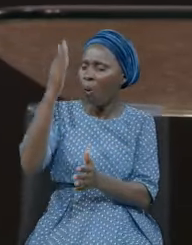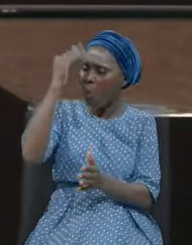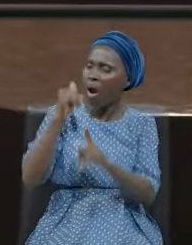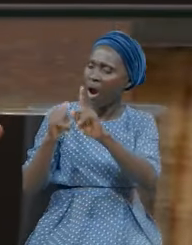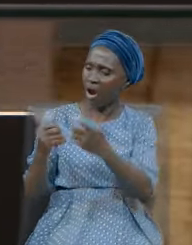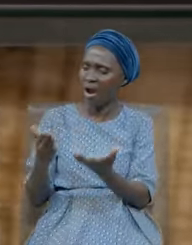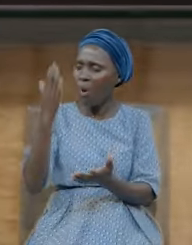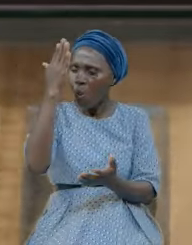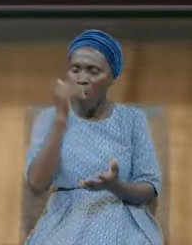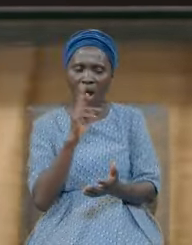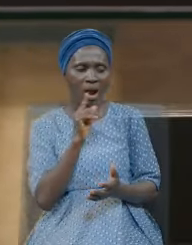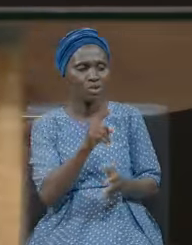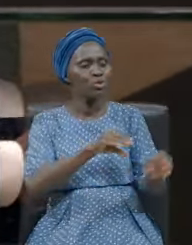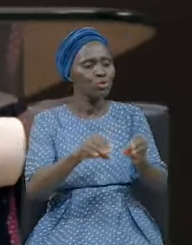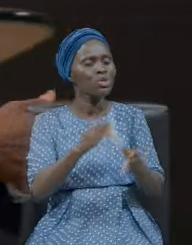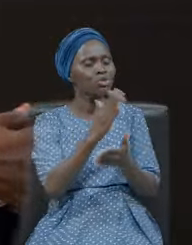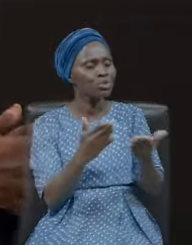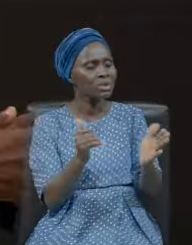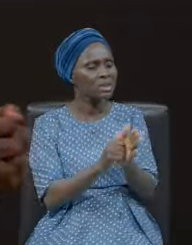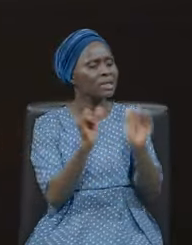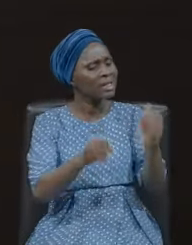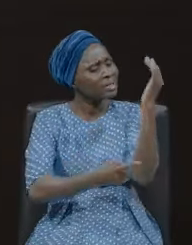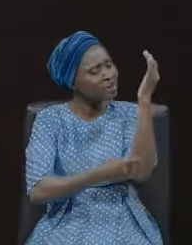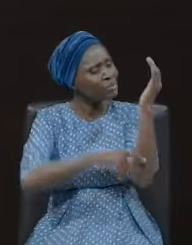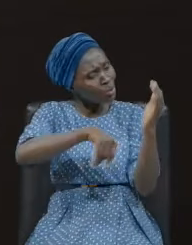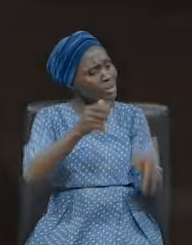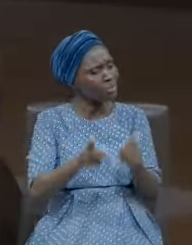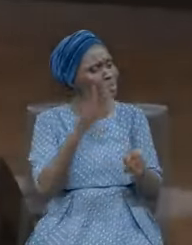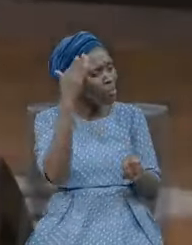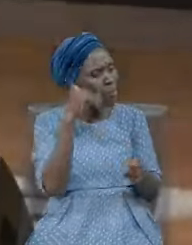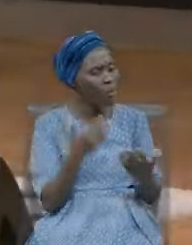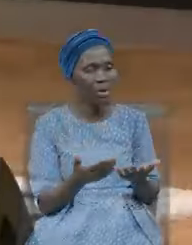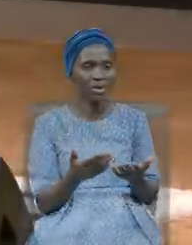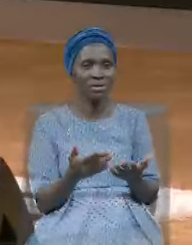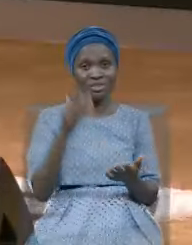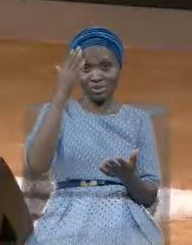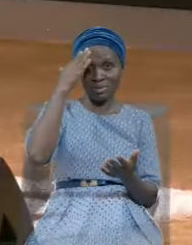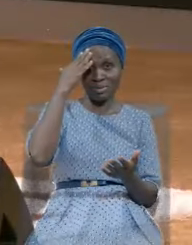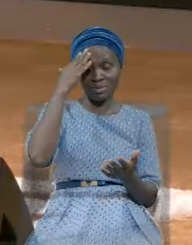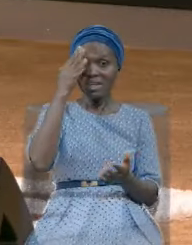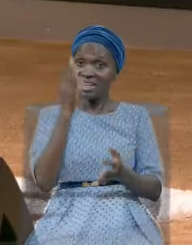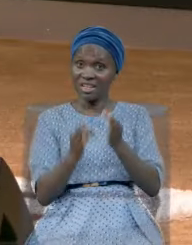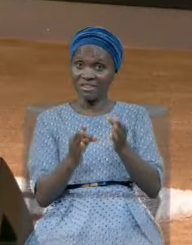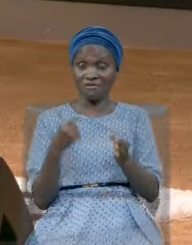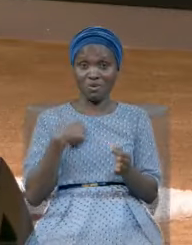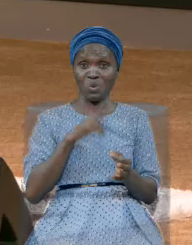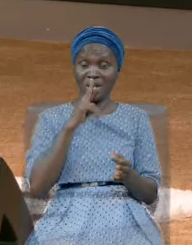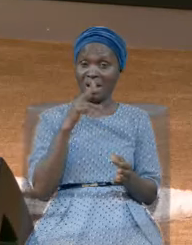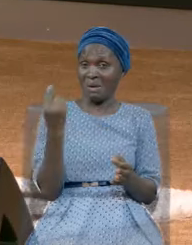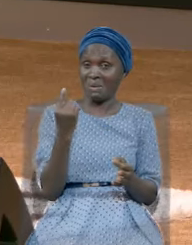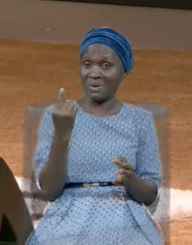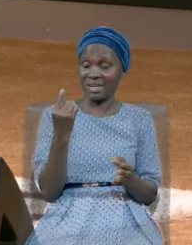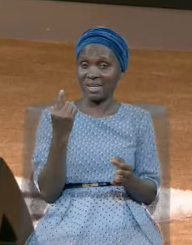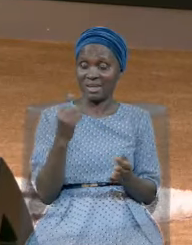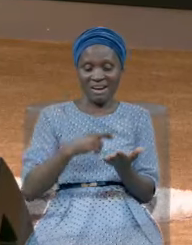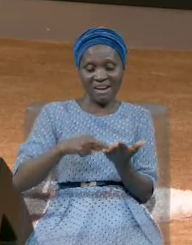doing something that will tempt other people? You know, if we are only